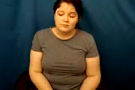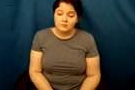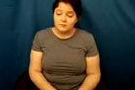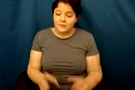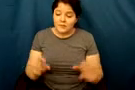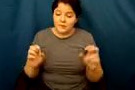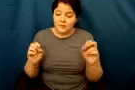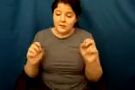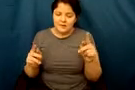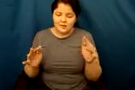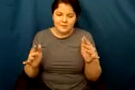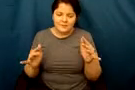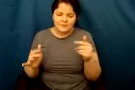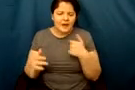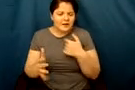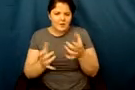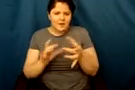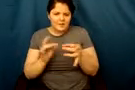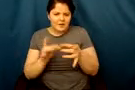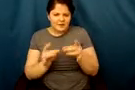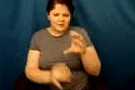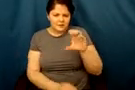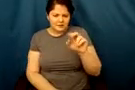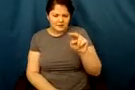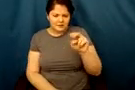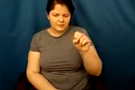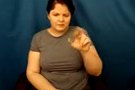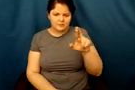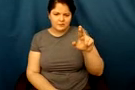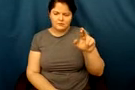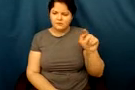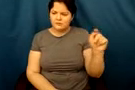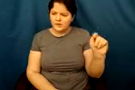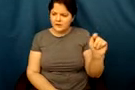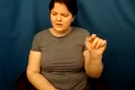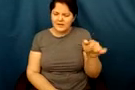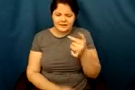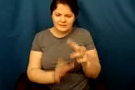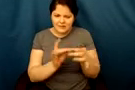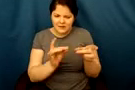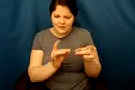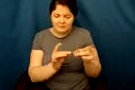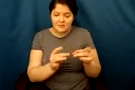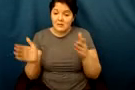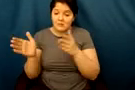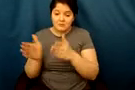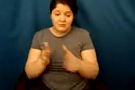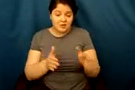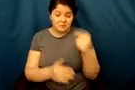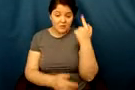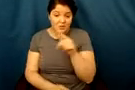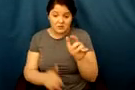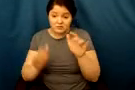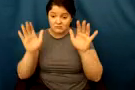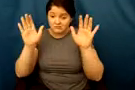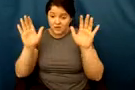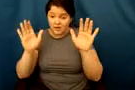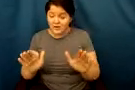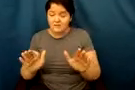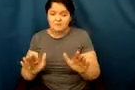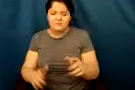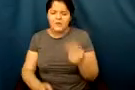Okay, I wanted to just mention Connor Tompkins said that the plan looks great and is looking forward to seeing